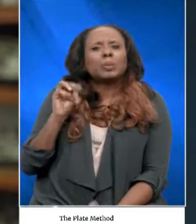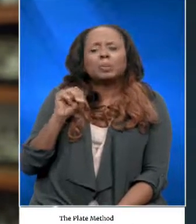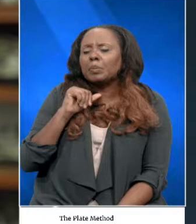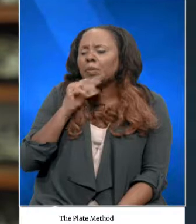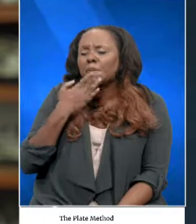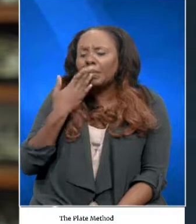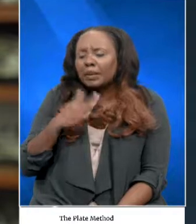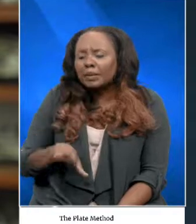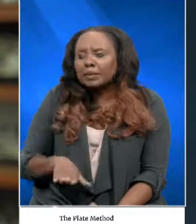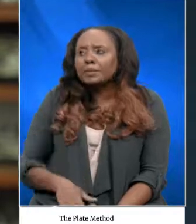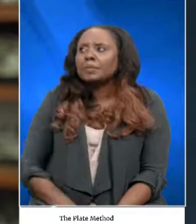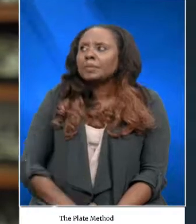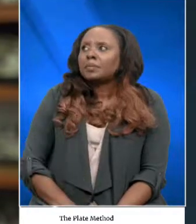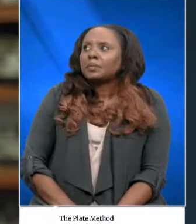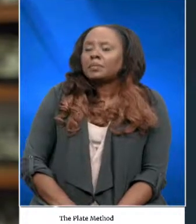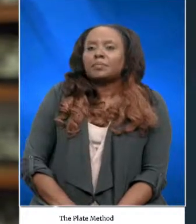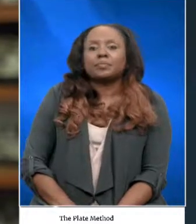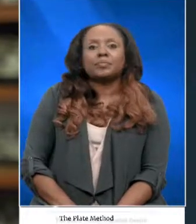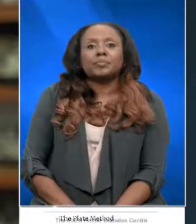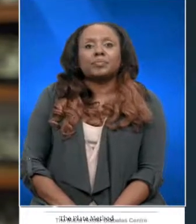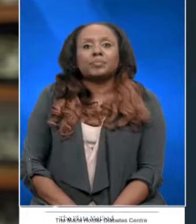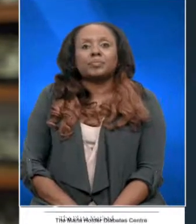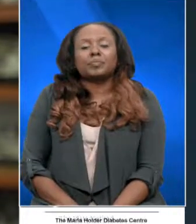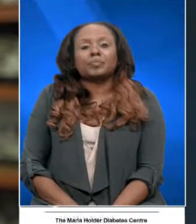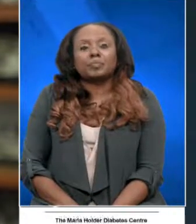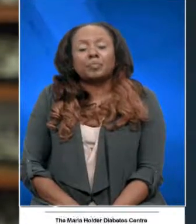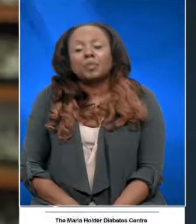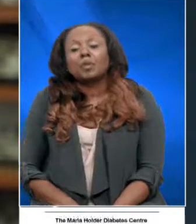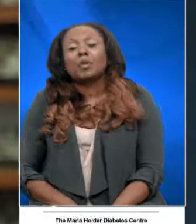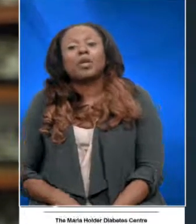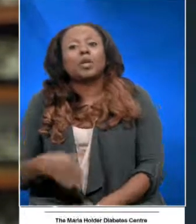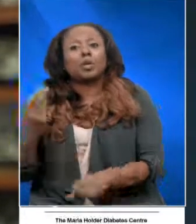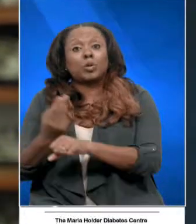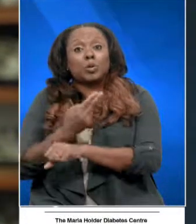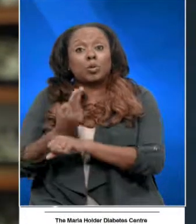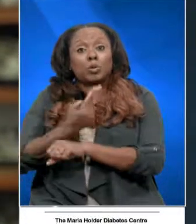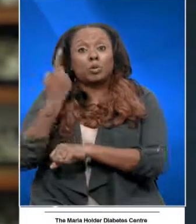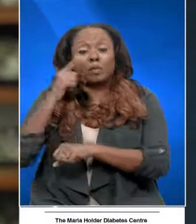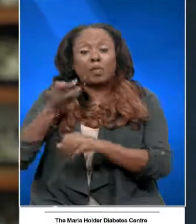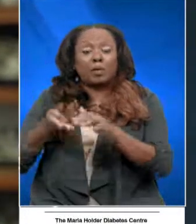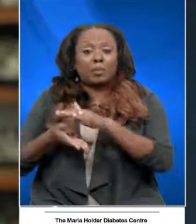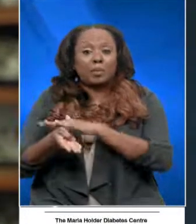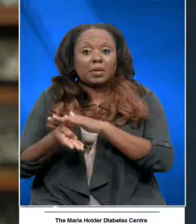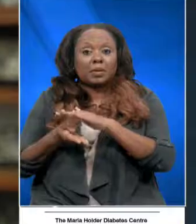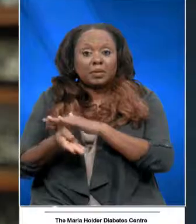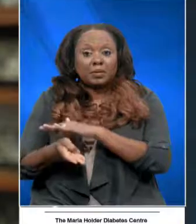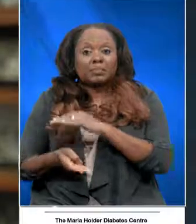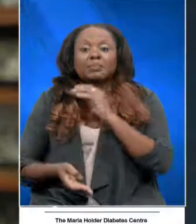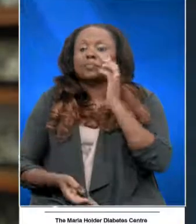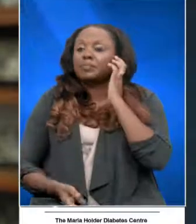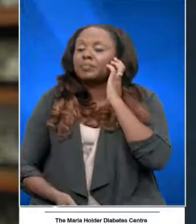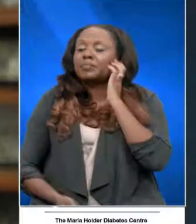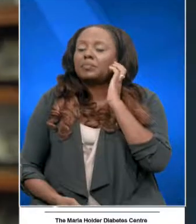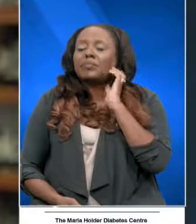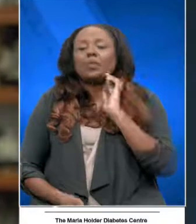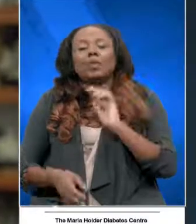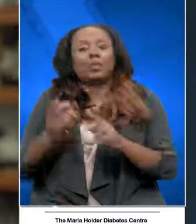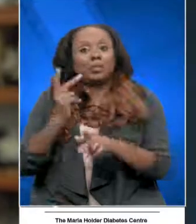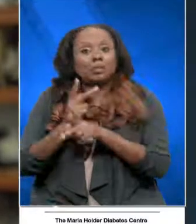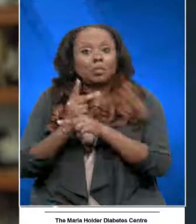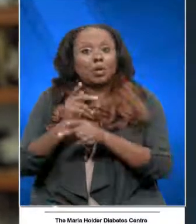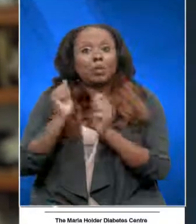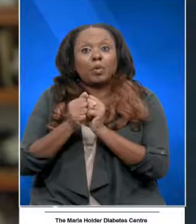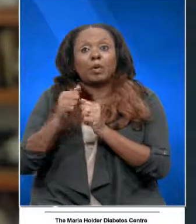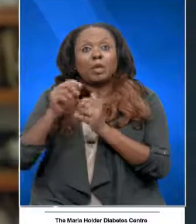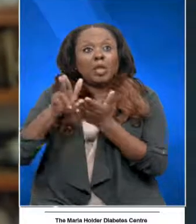this one is more used in baking. So you want to be mindful of the cooking butter that you choose to put